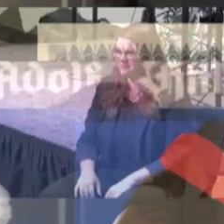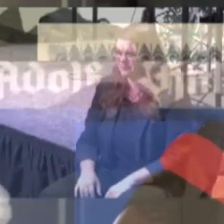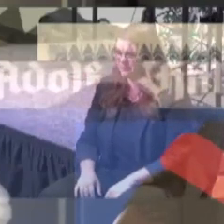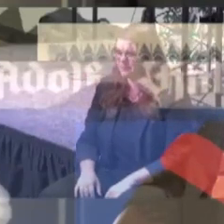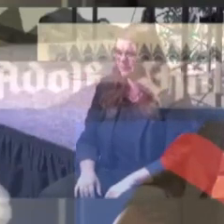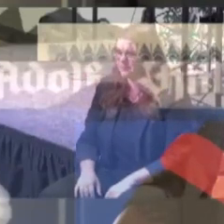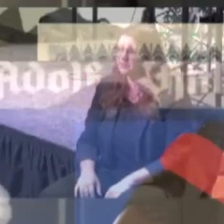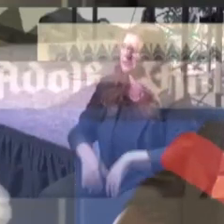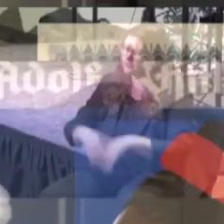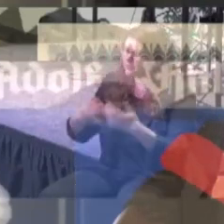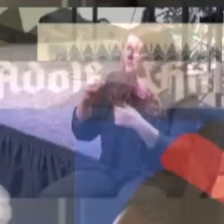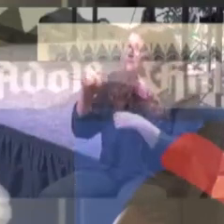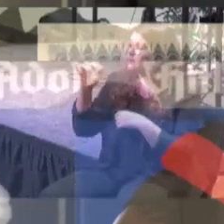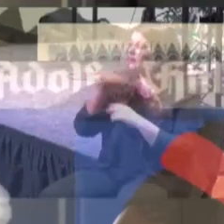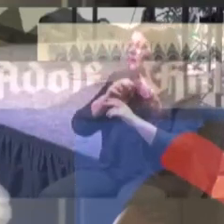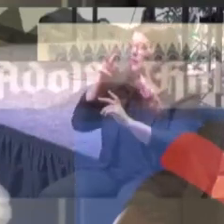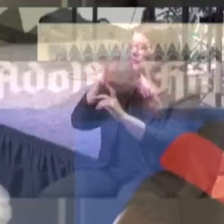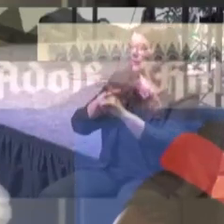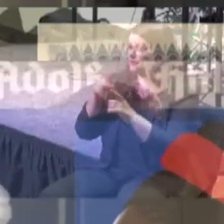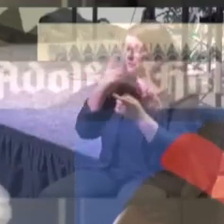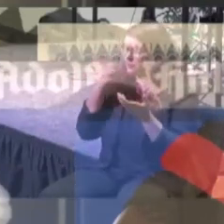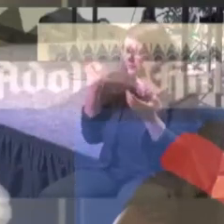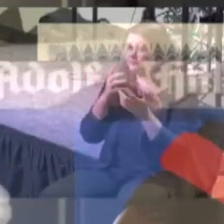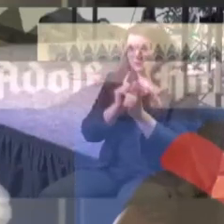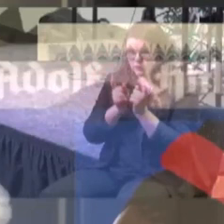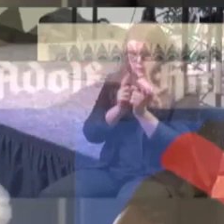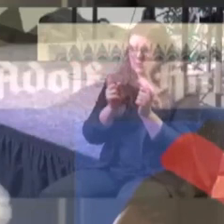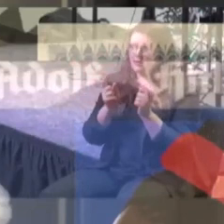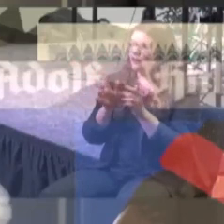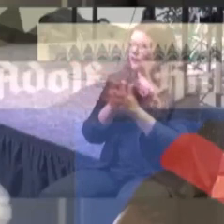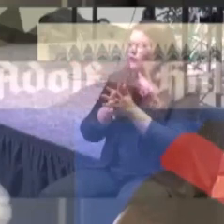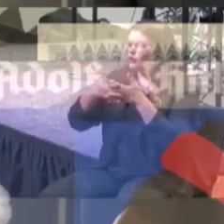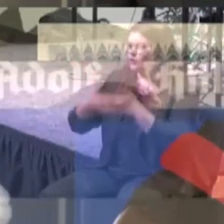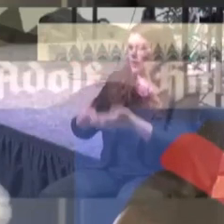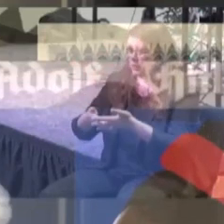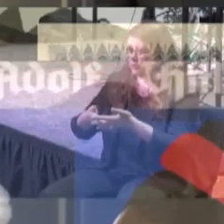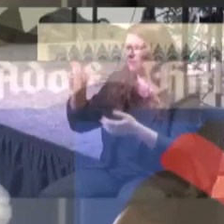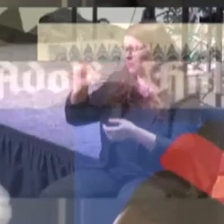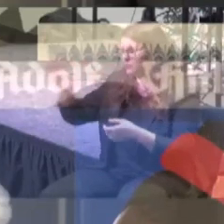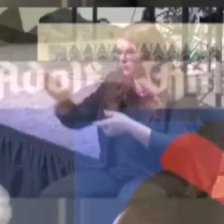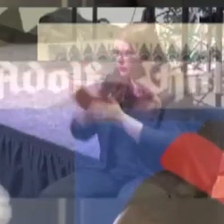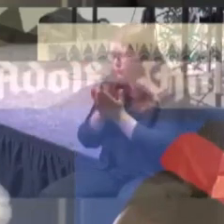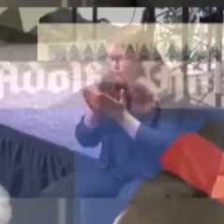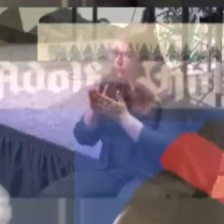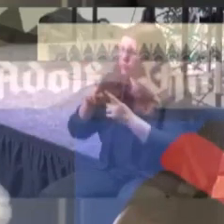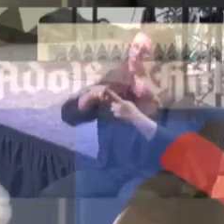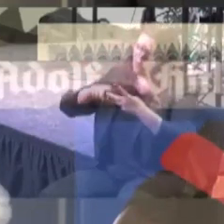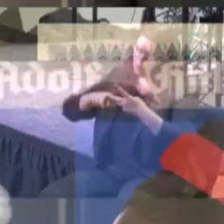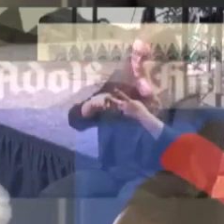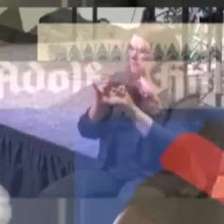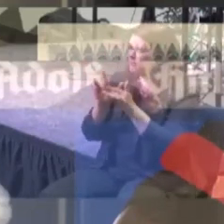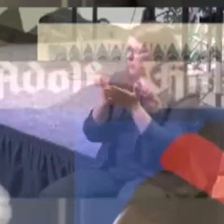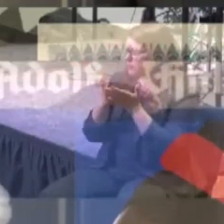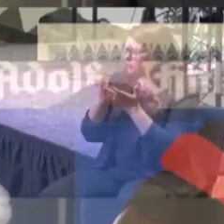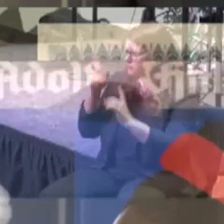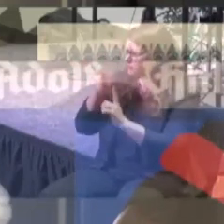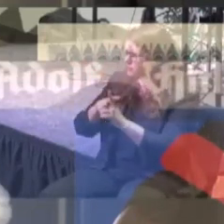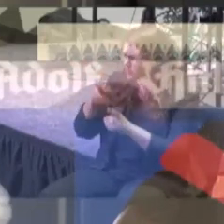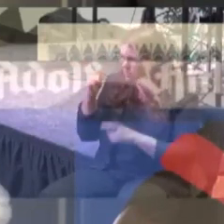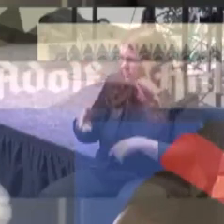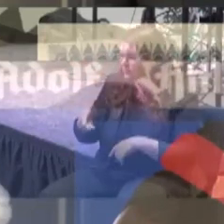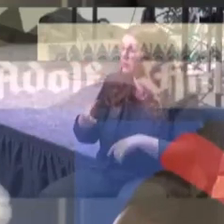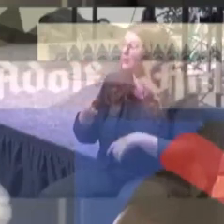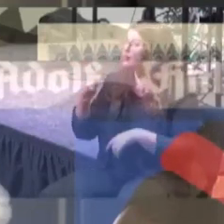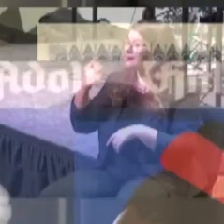It also applies equally to the translation, of course, of the Quran and the Bible. This is problematic in the case of the